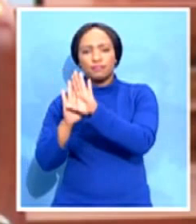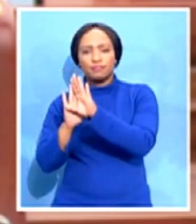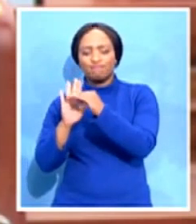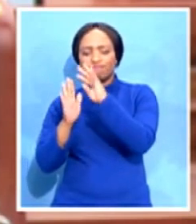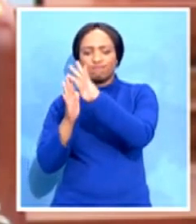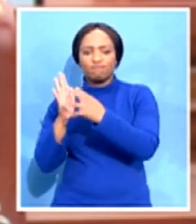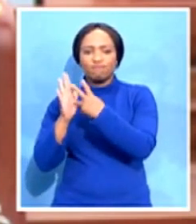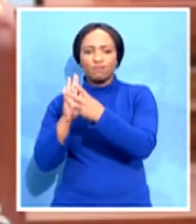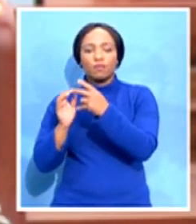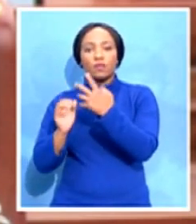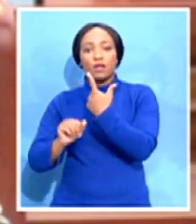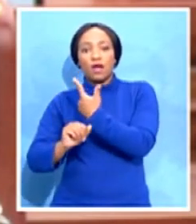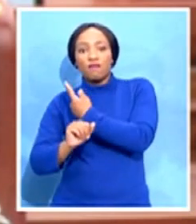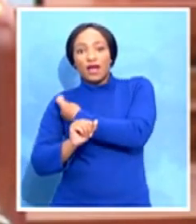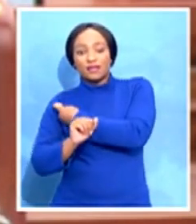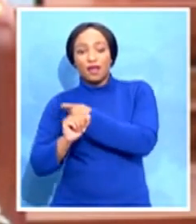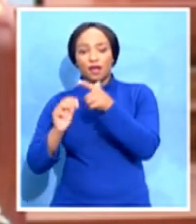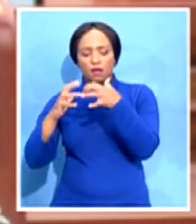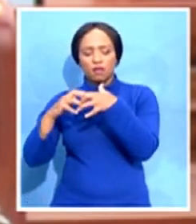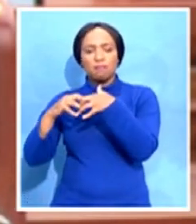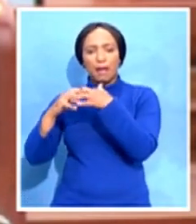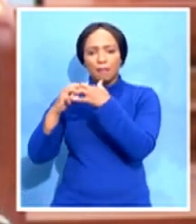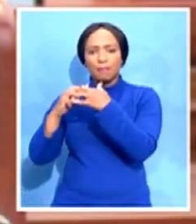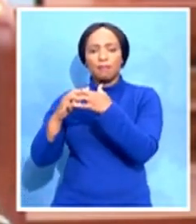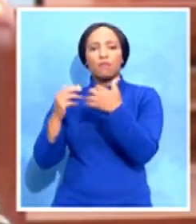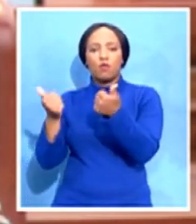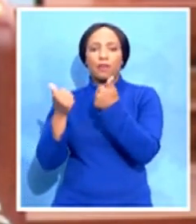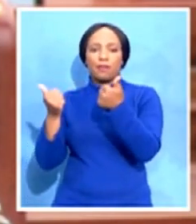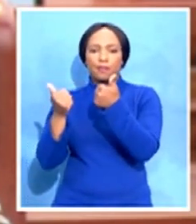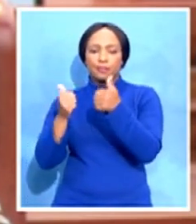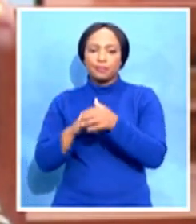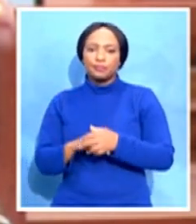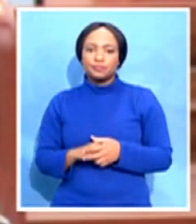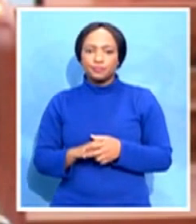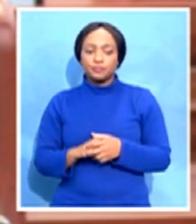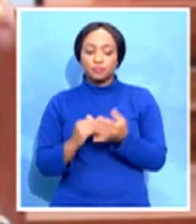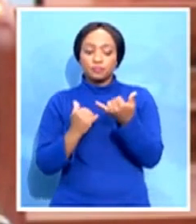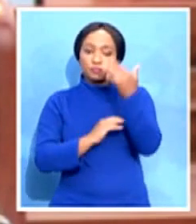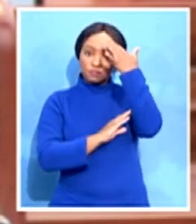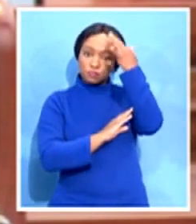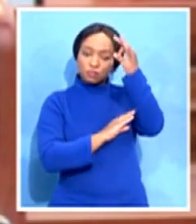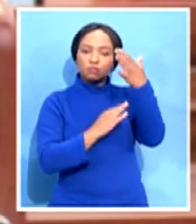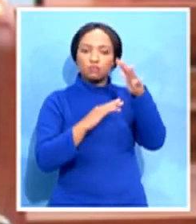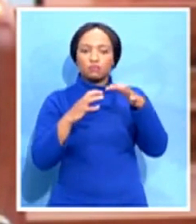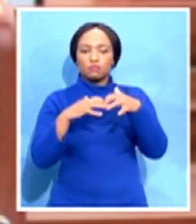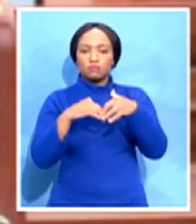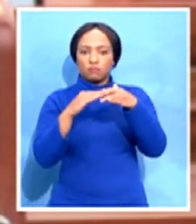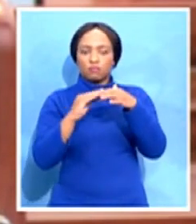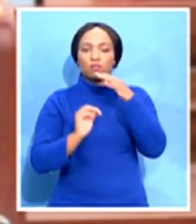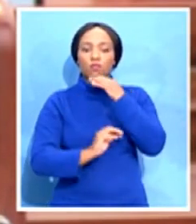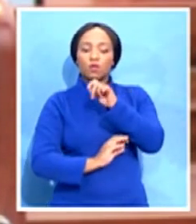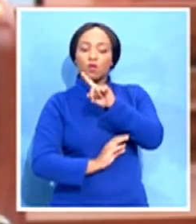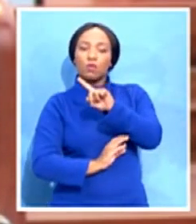developed. Already, government has set aside $100 million for the procurement of